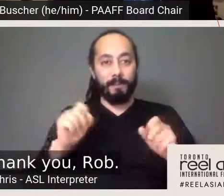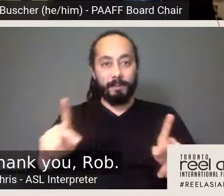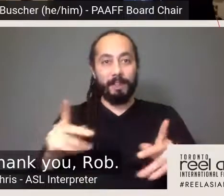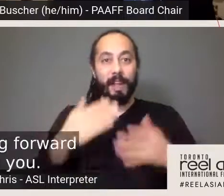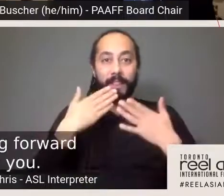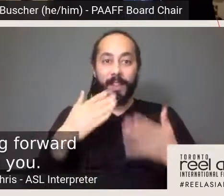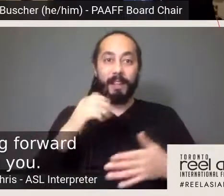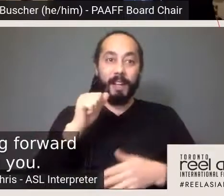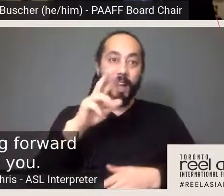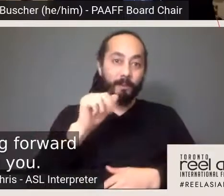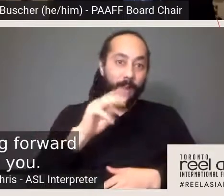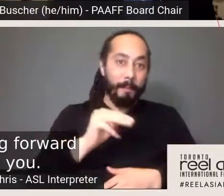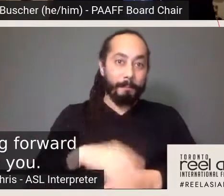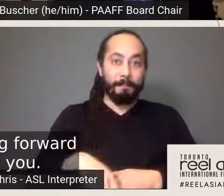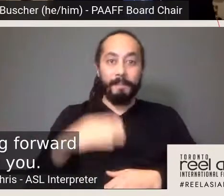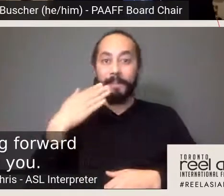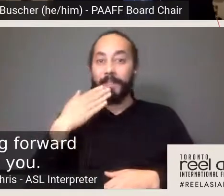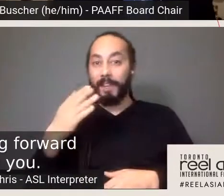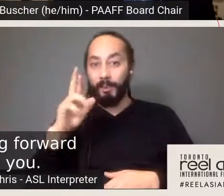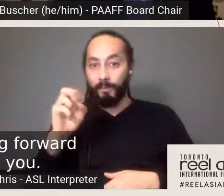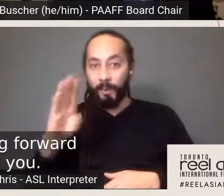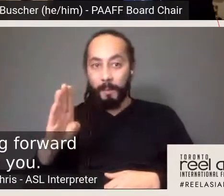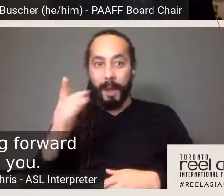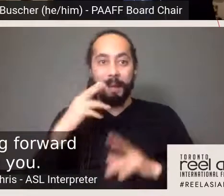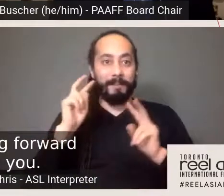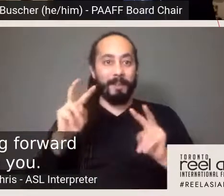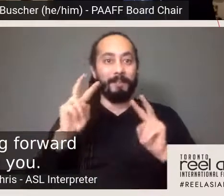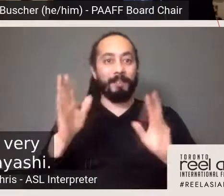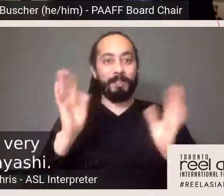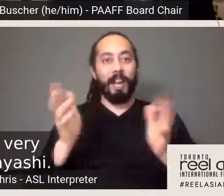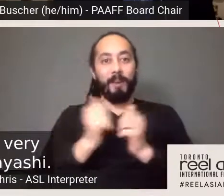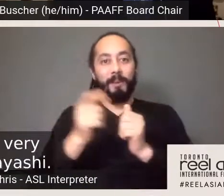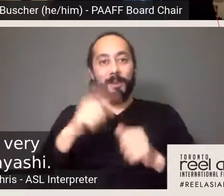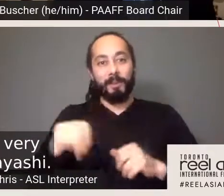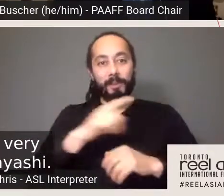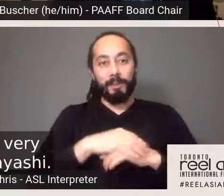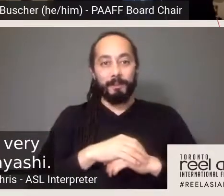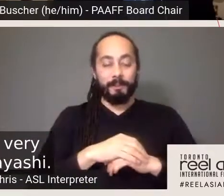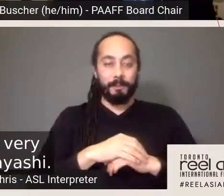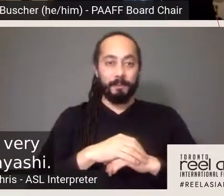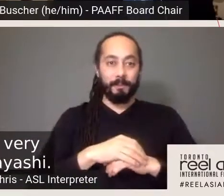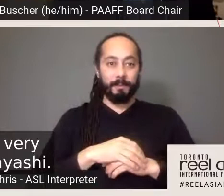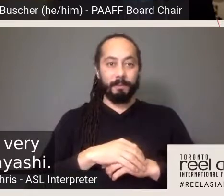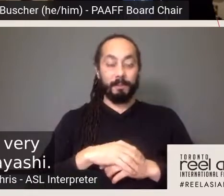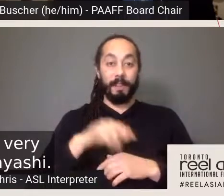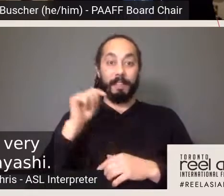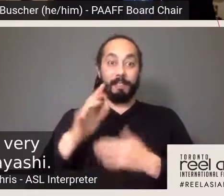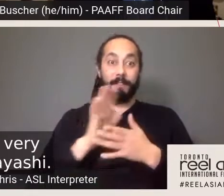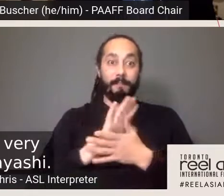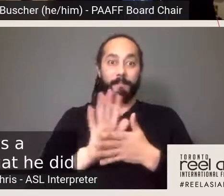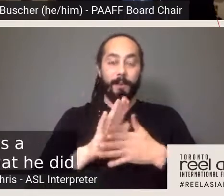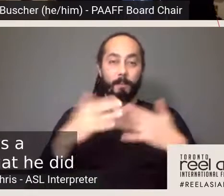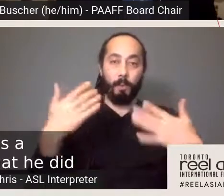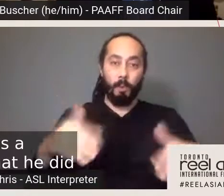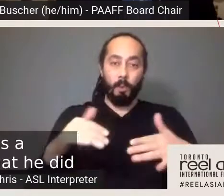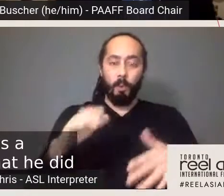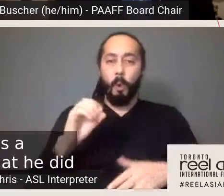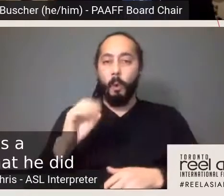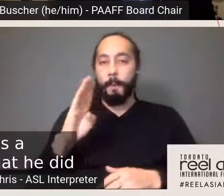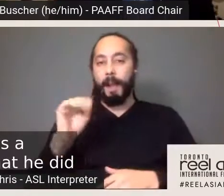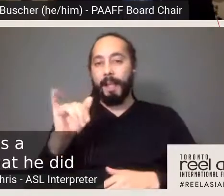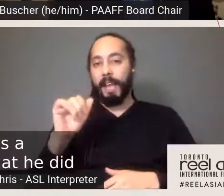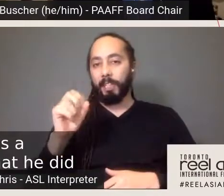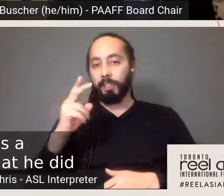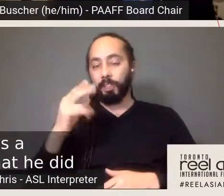Thank you, Rob. I have been looking forward to talking with you. Yeah, this is a very rich film by Obayashi. To me, this is